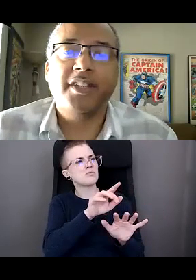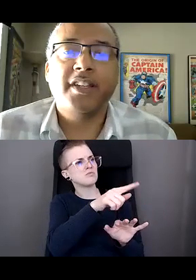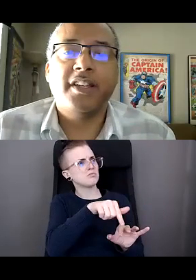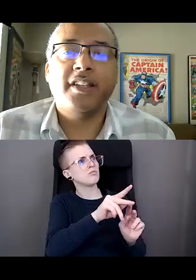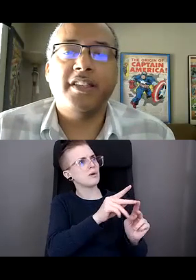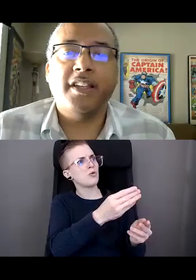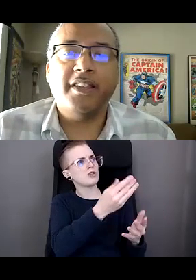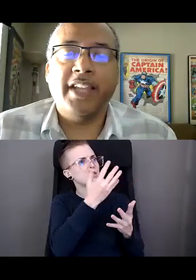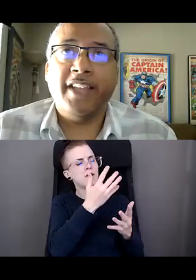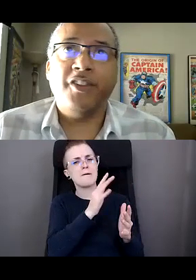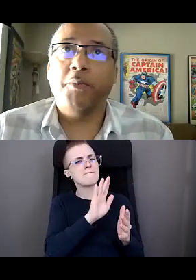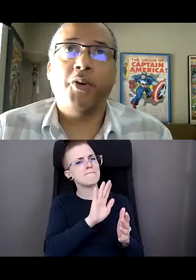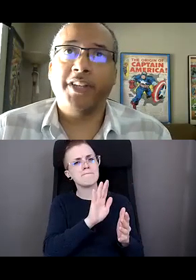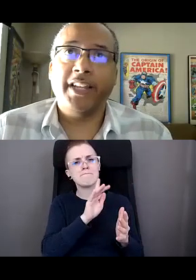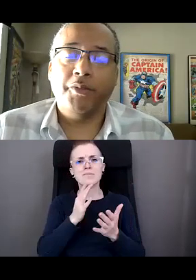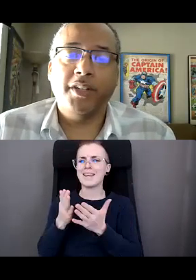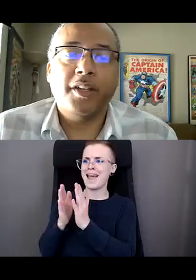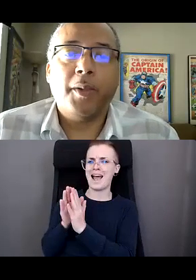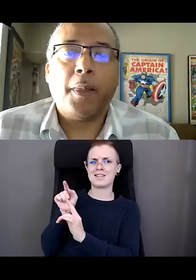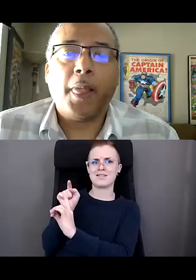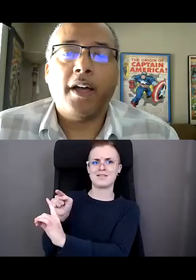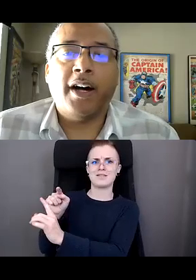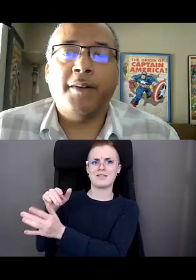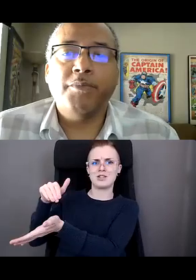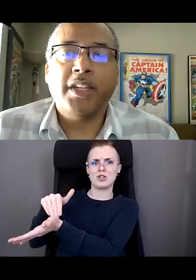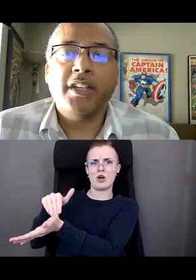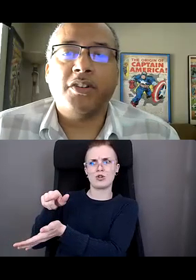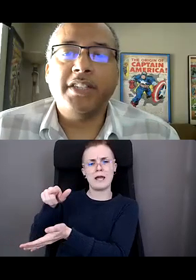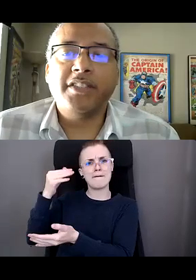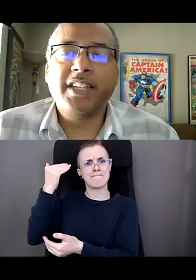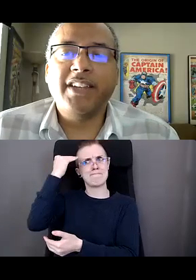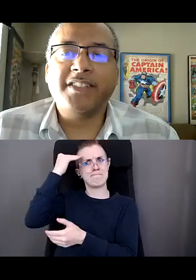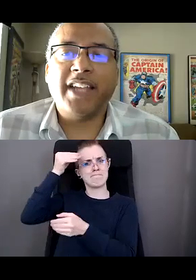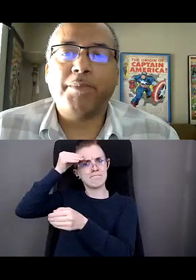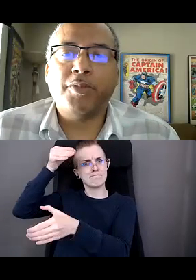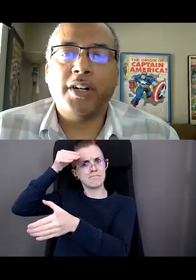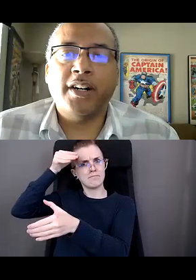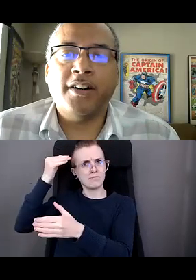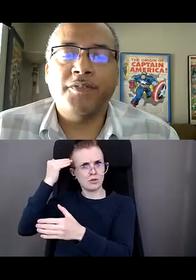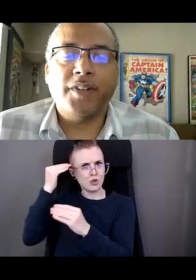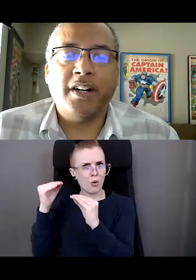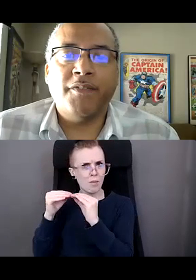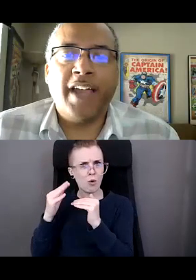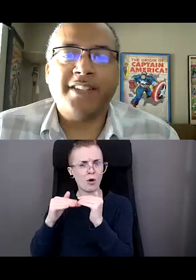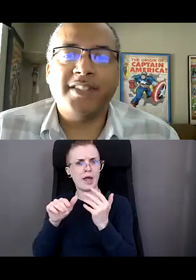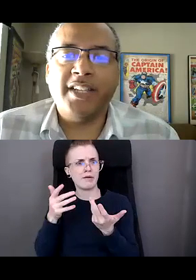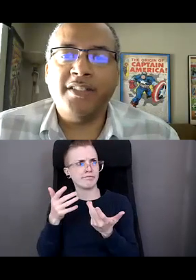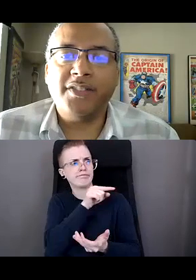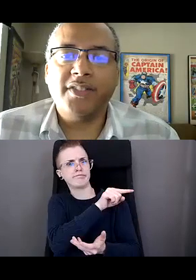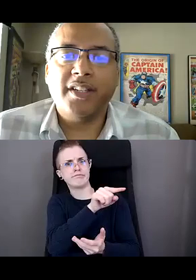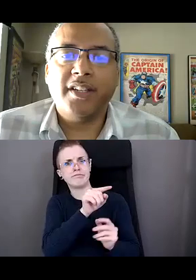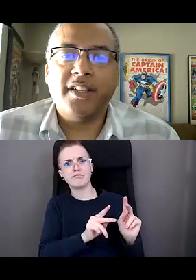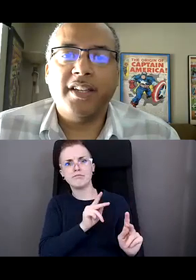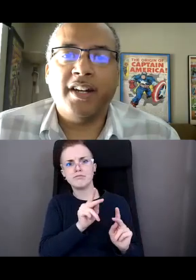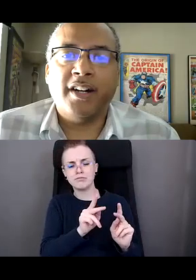thinks. They know more than anyone. So just to give an example of